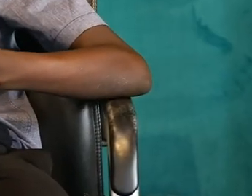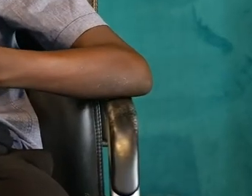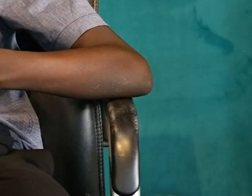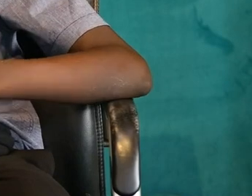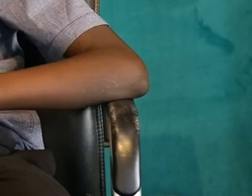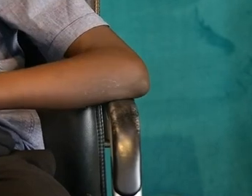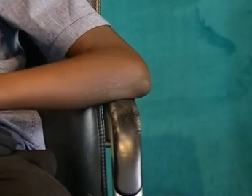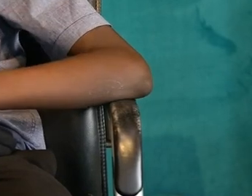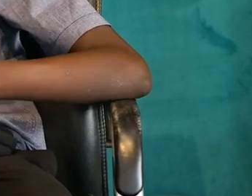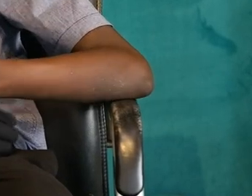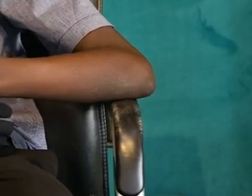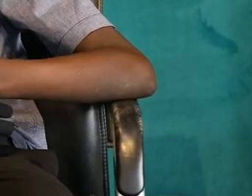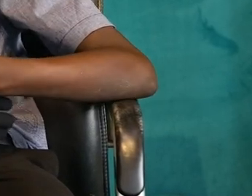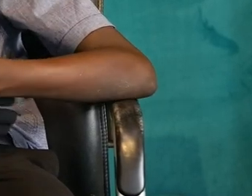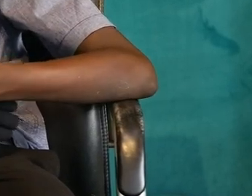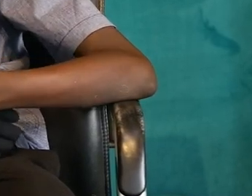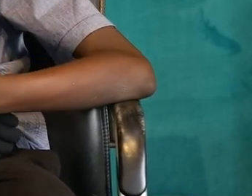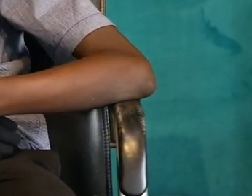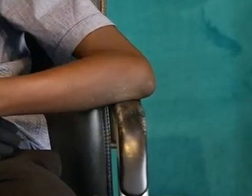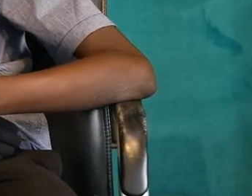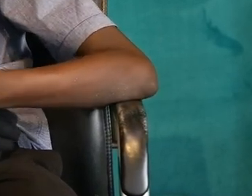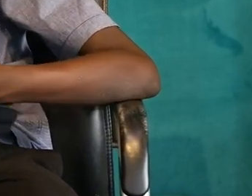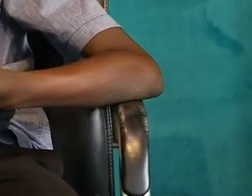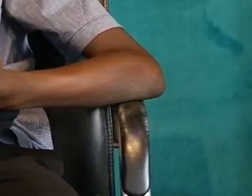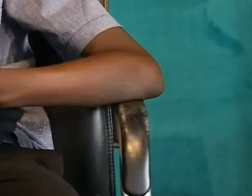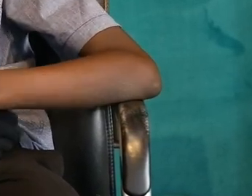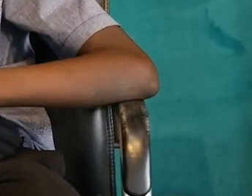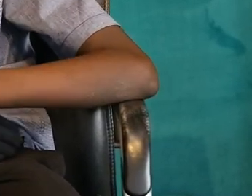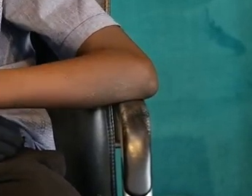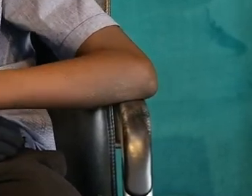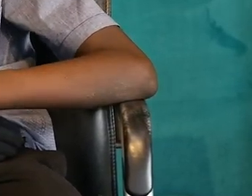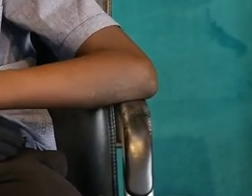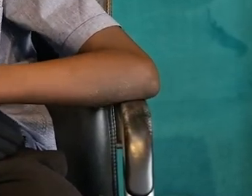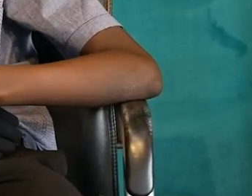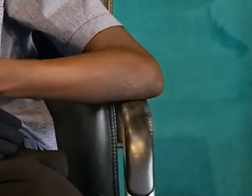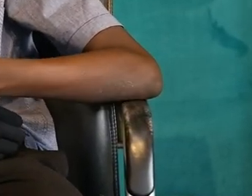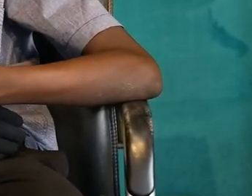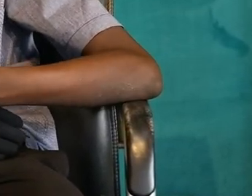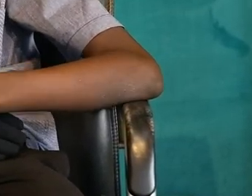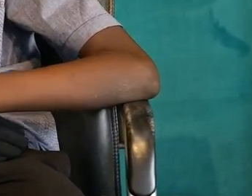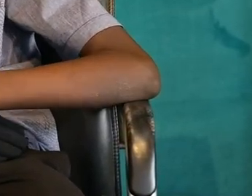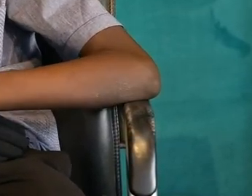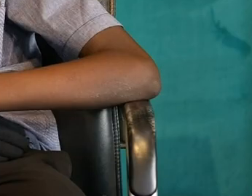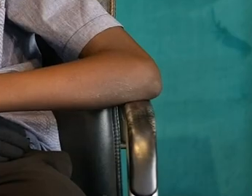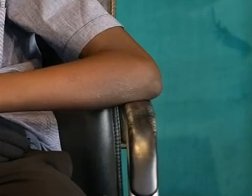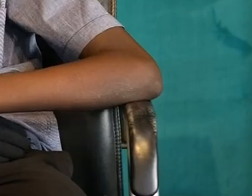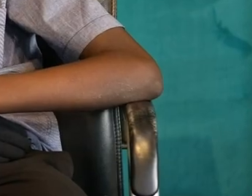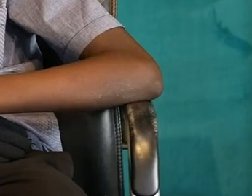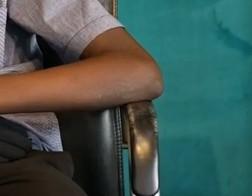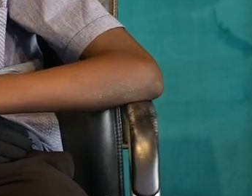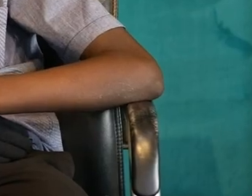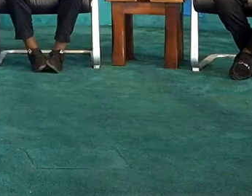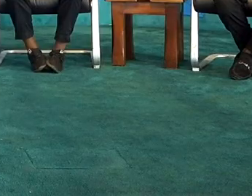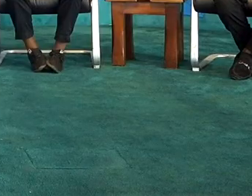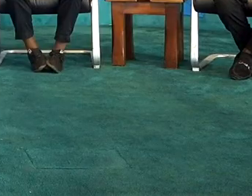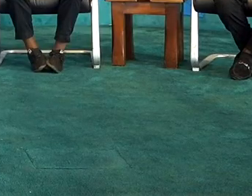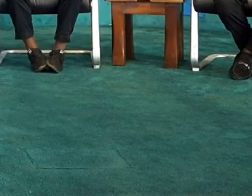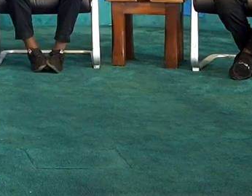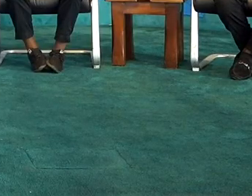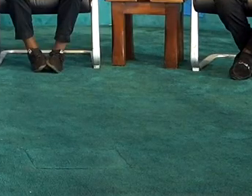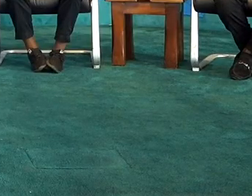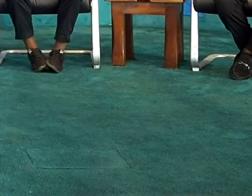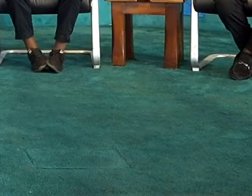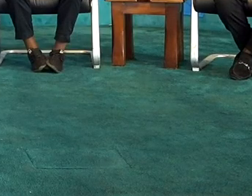party, but go and worship and thank God for helping us achieve this great thing.